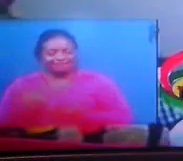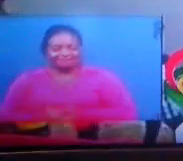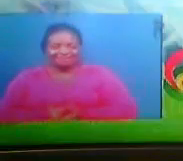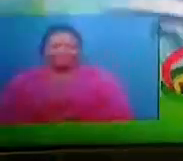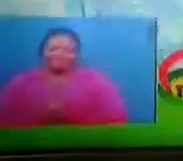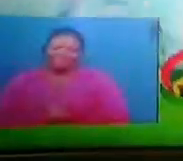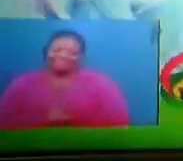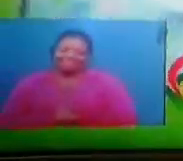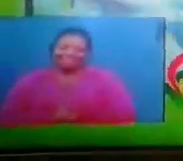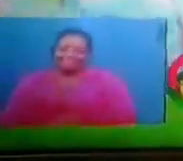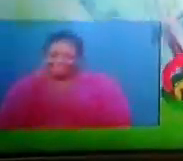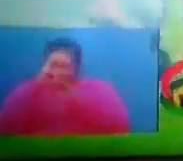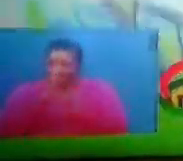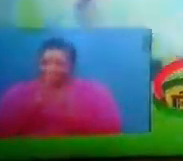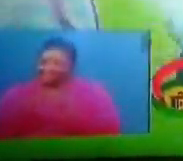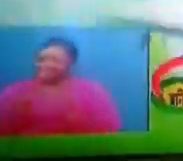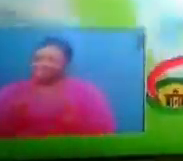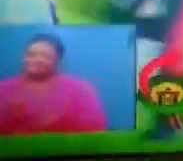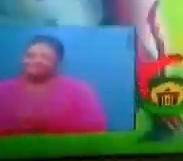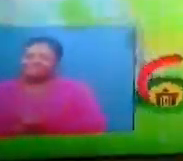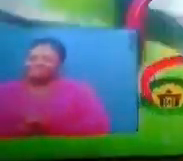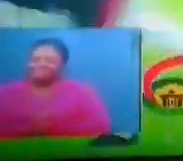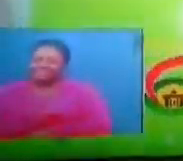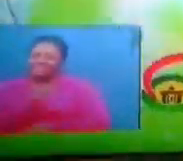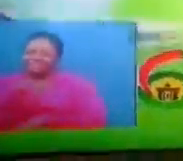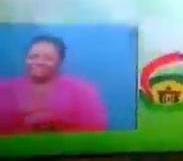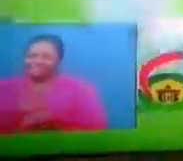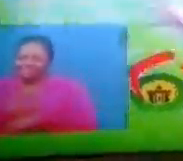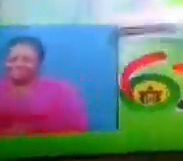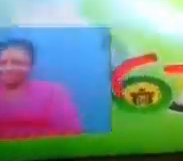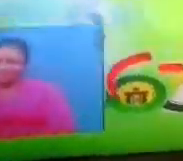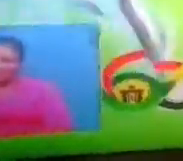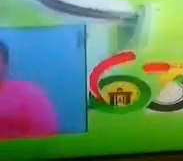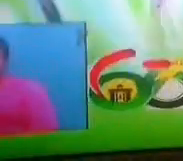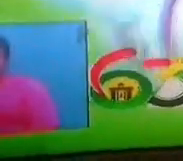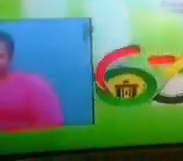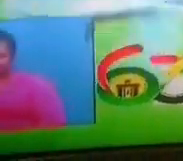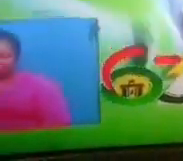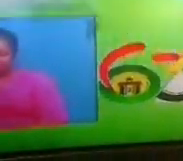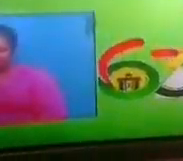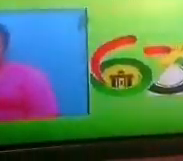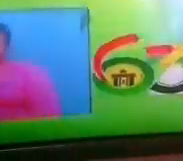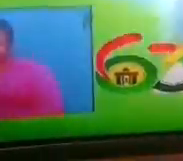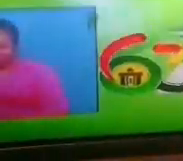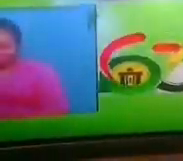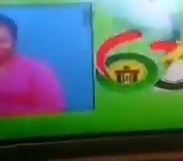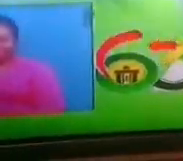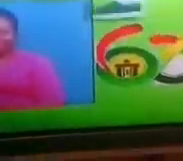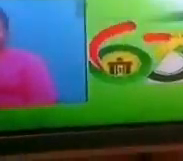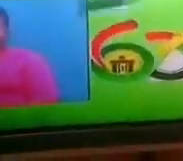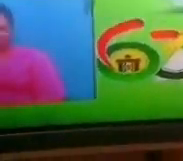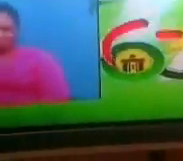that this honor has been done them. The national parade has been brought to their doorsteps. And